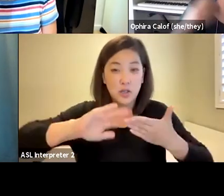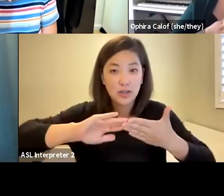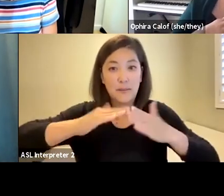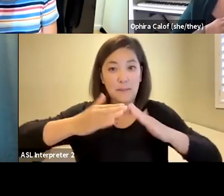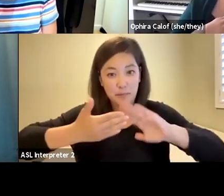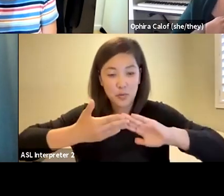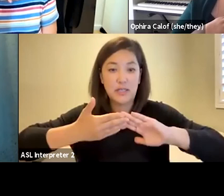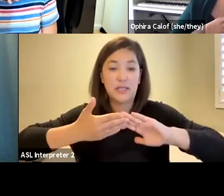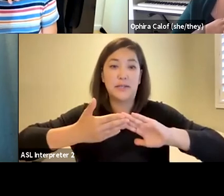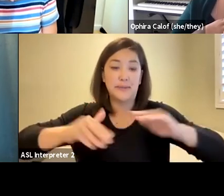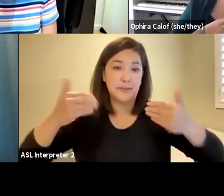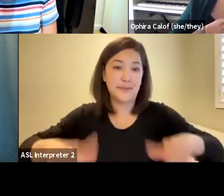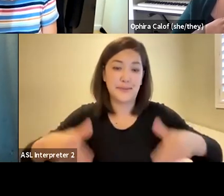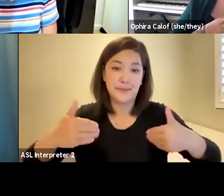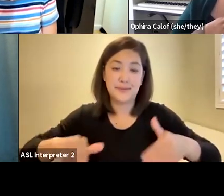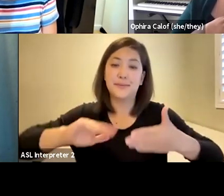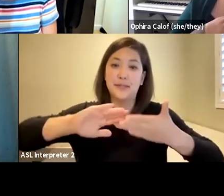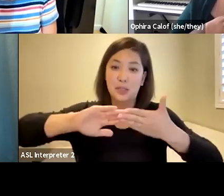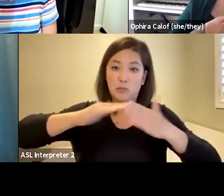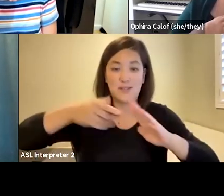Community, and diving into